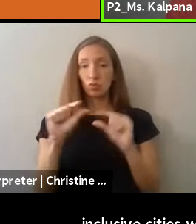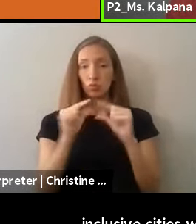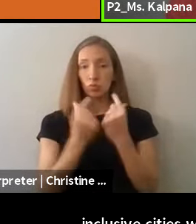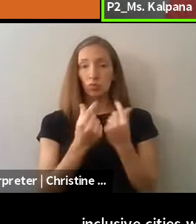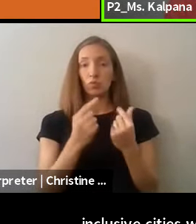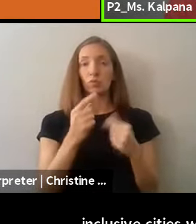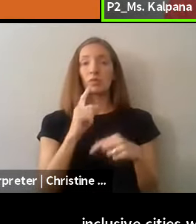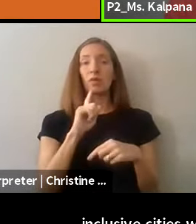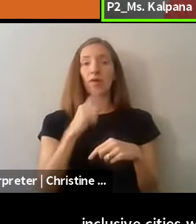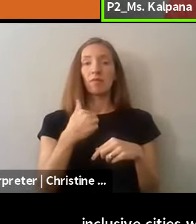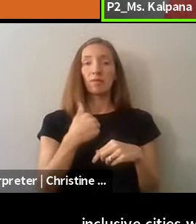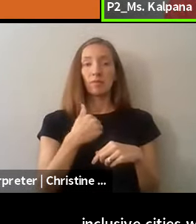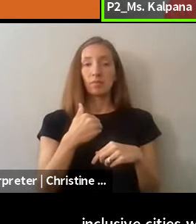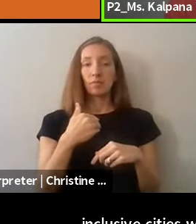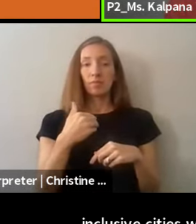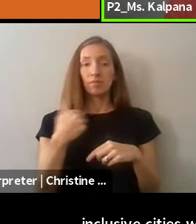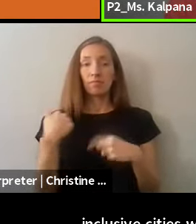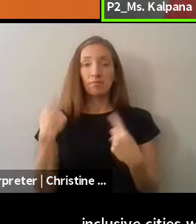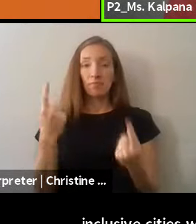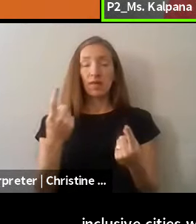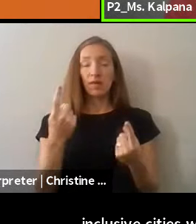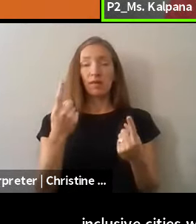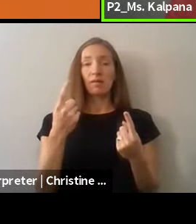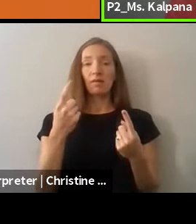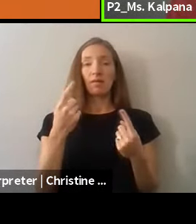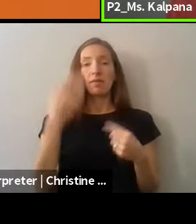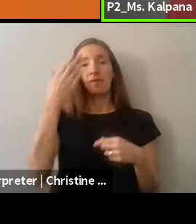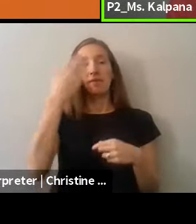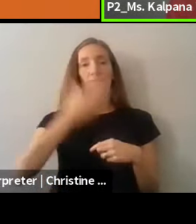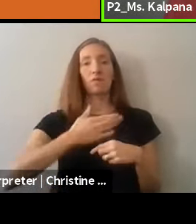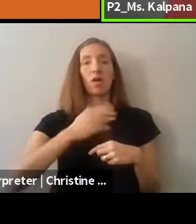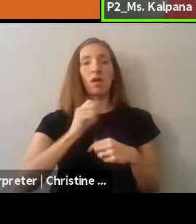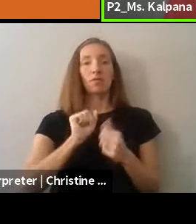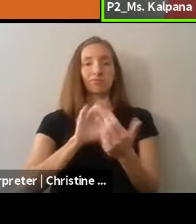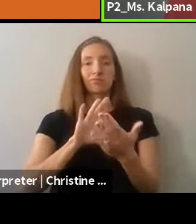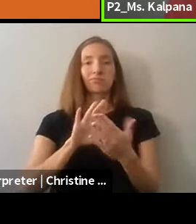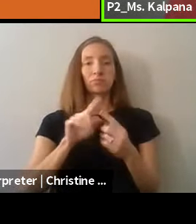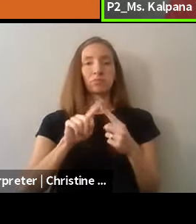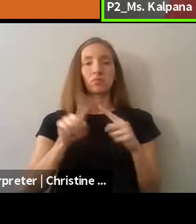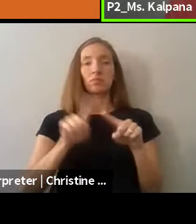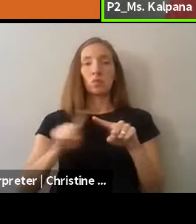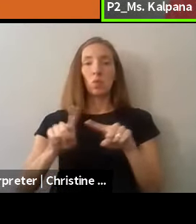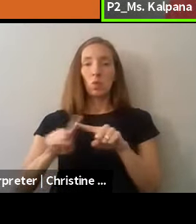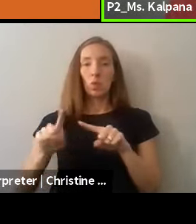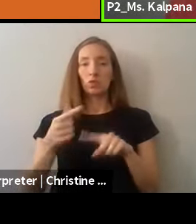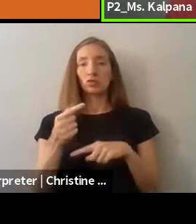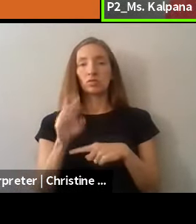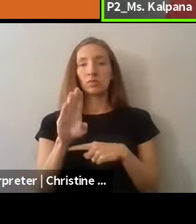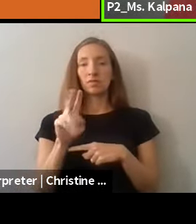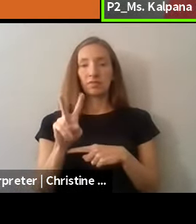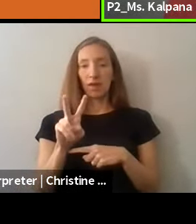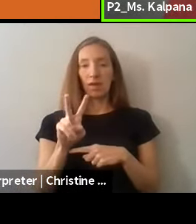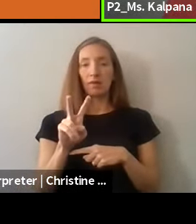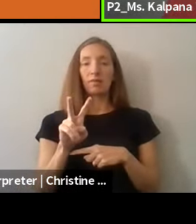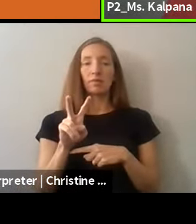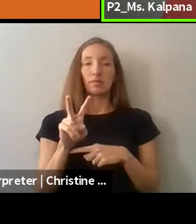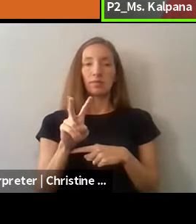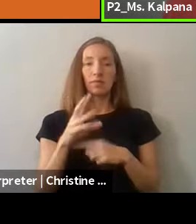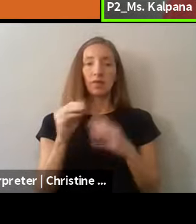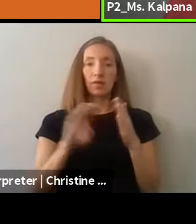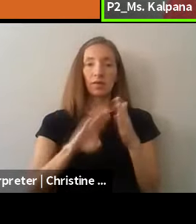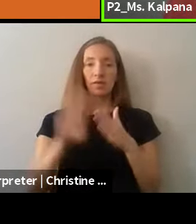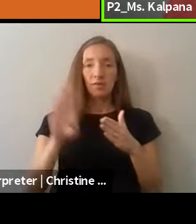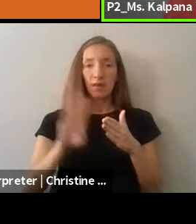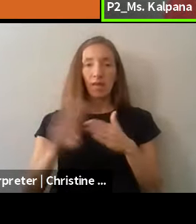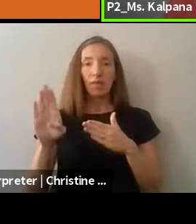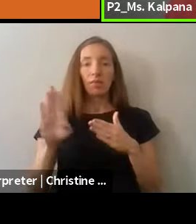forefront the multiple dimensions of gender-based violence, as well as developing innovative responses. But to address the